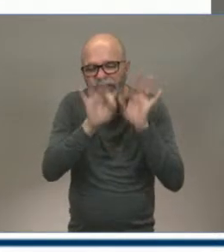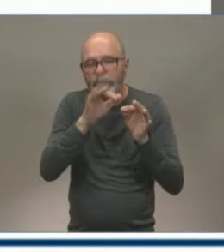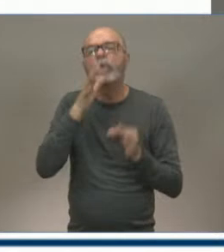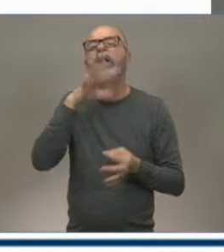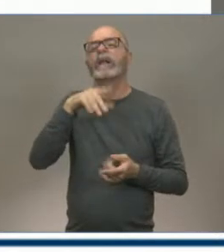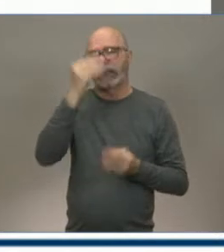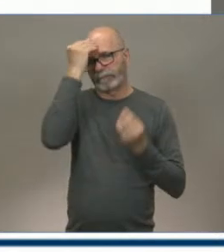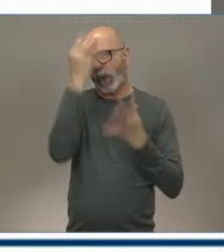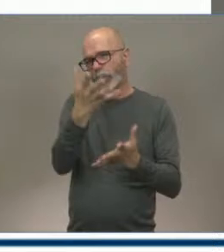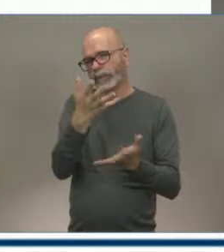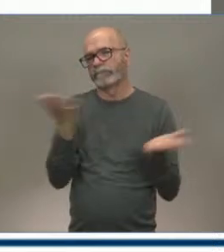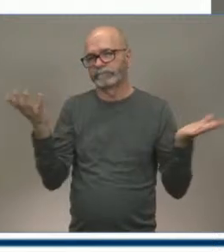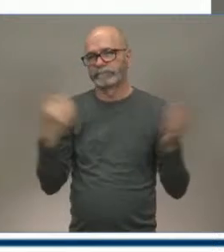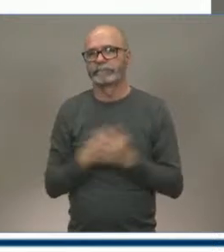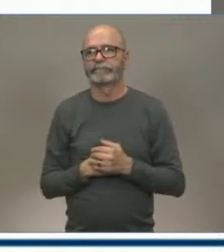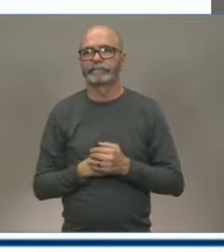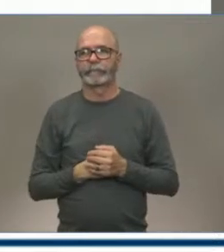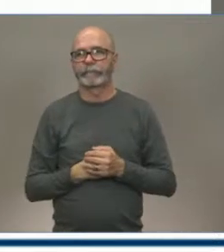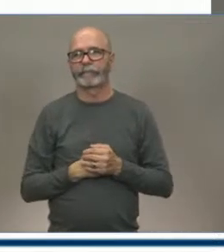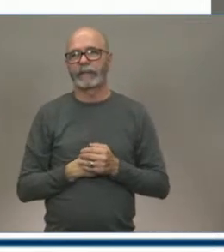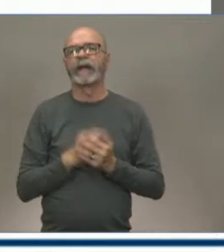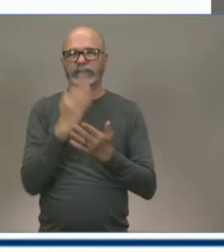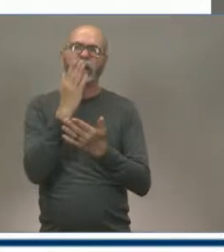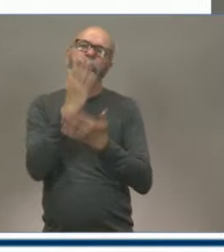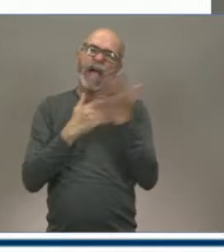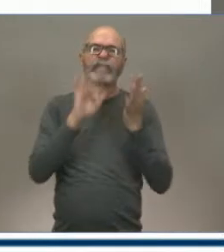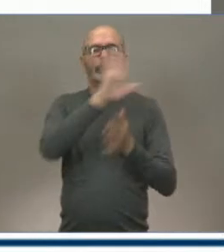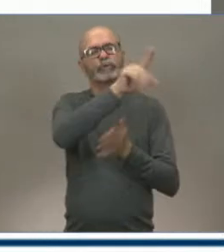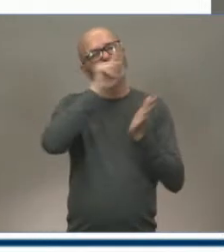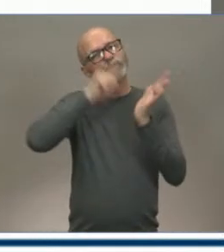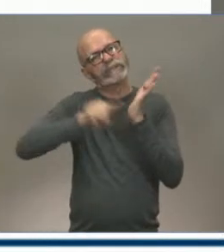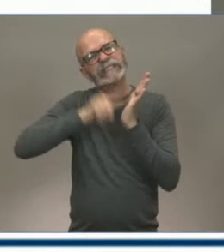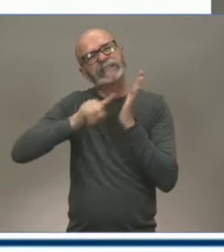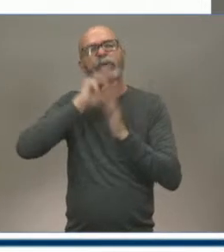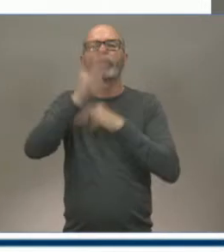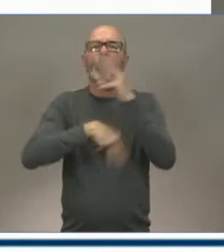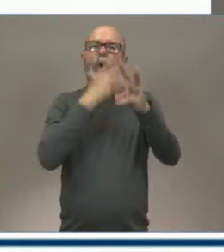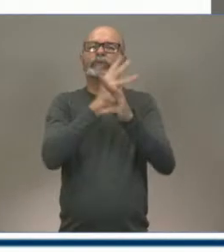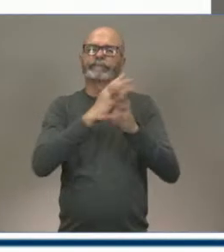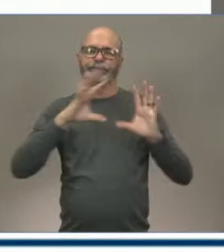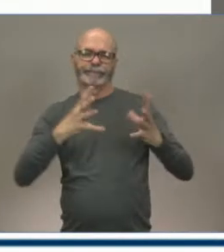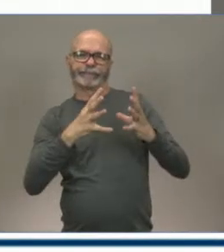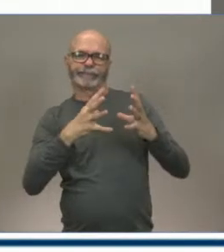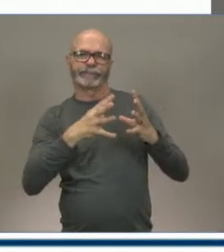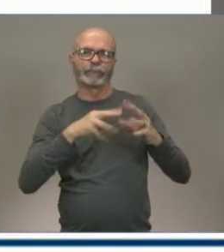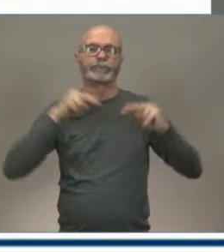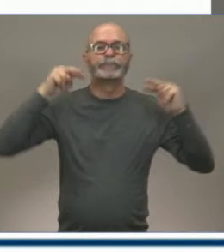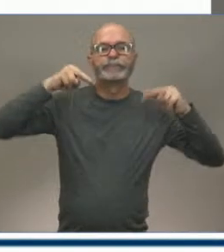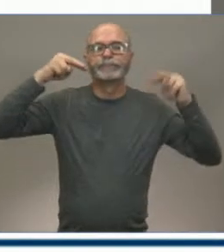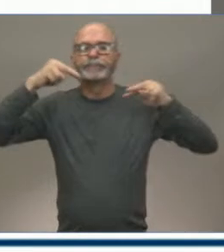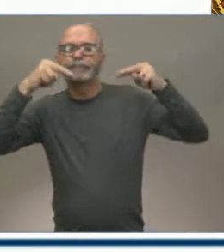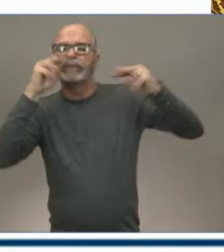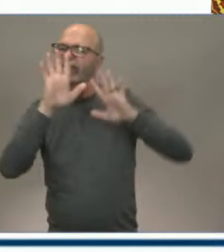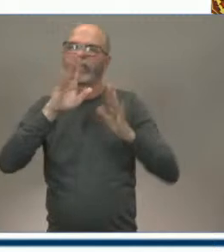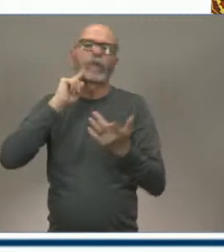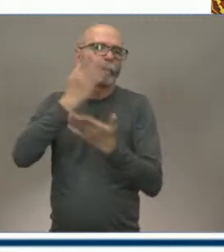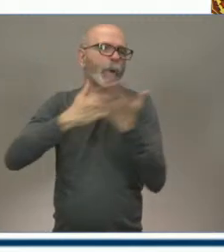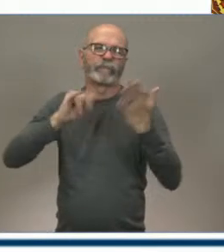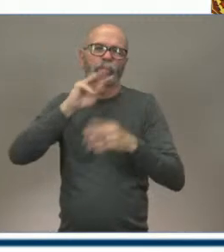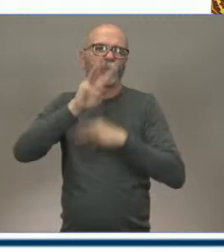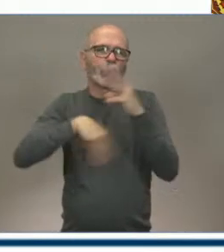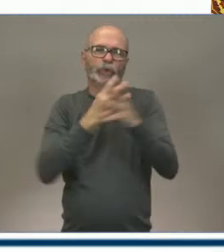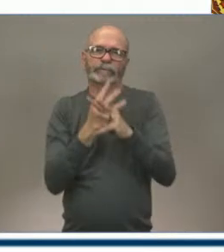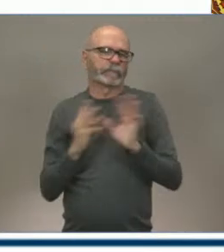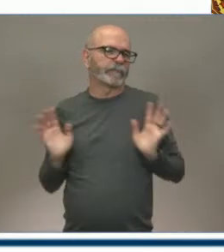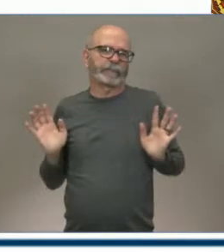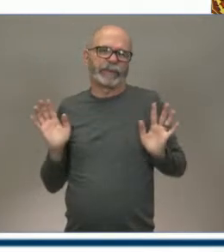type of wastewater surveillance as part of our overall testing and surveillance strategy. Next, we'll go to Victoria Walton